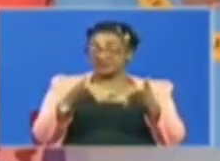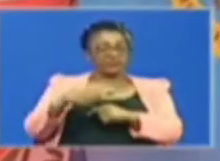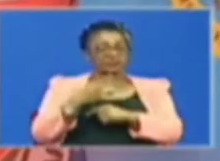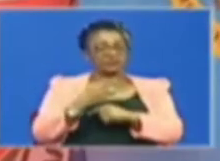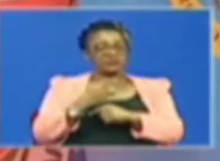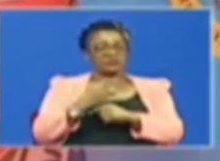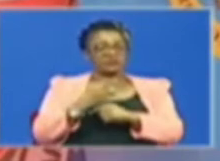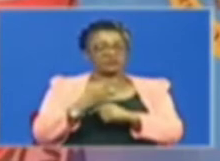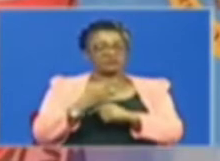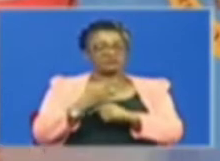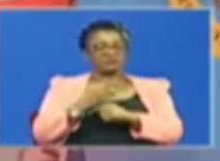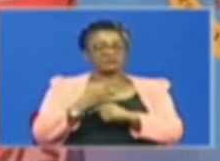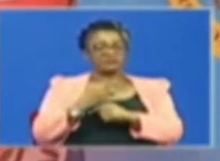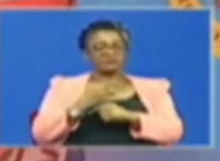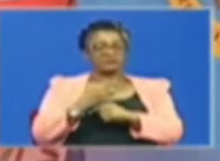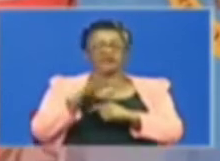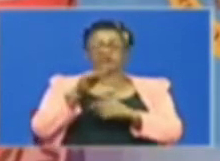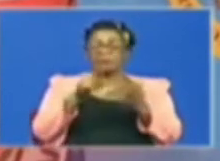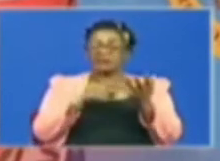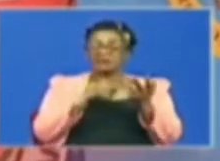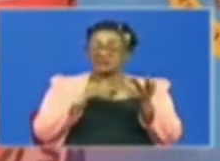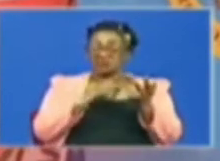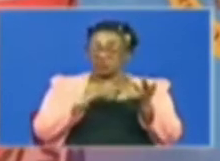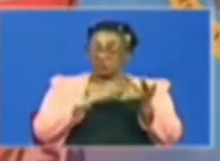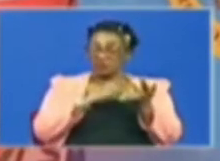home. From a statistical point of view,